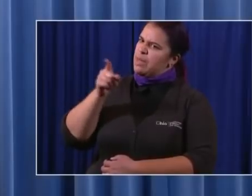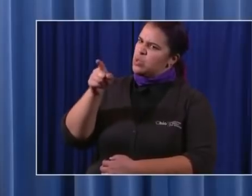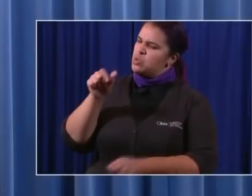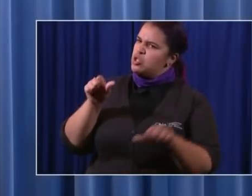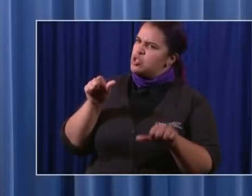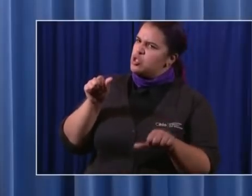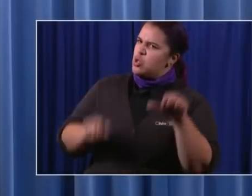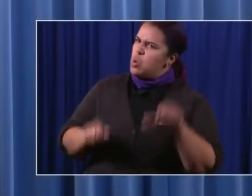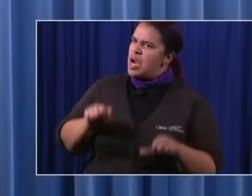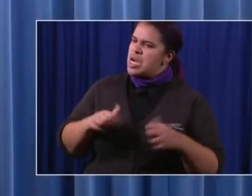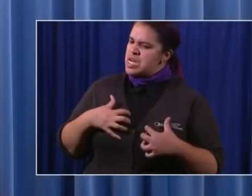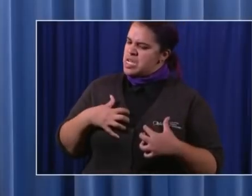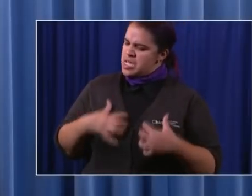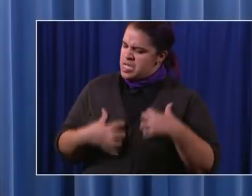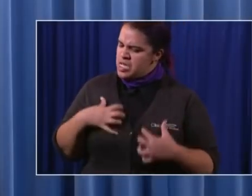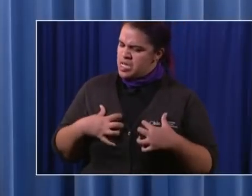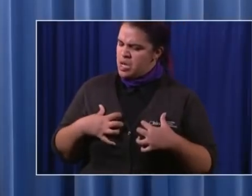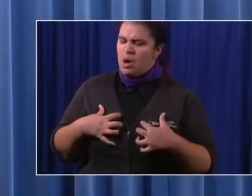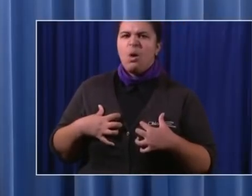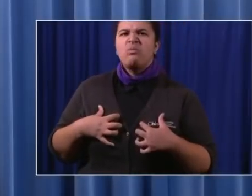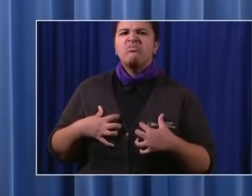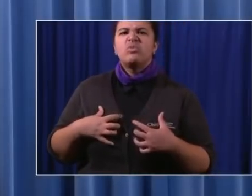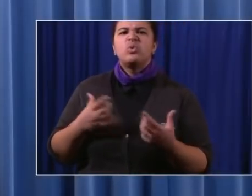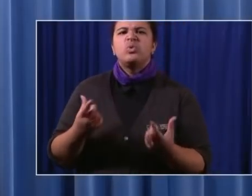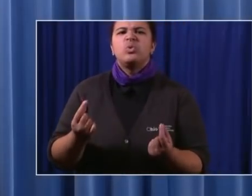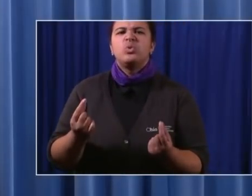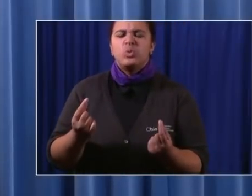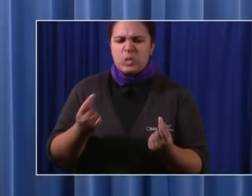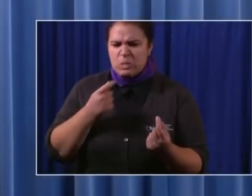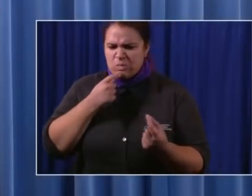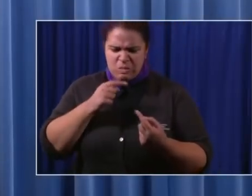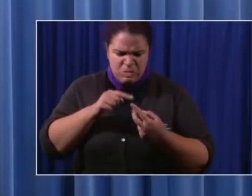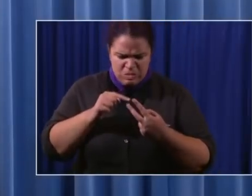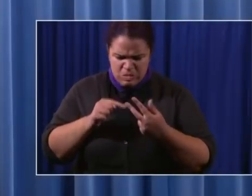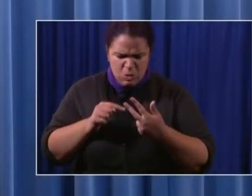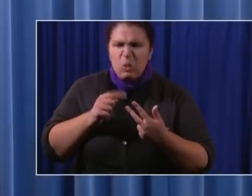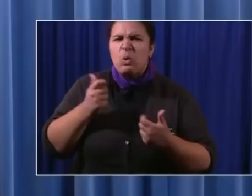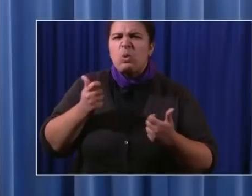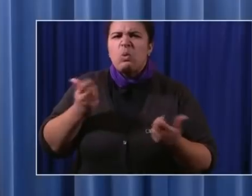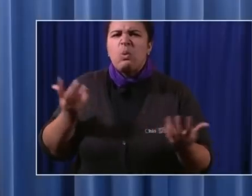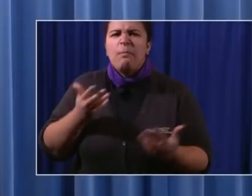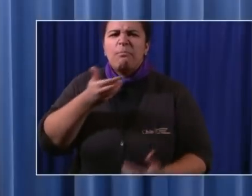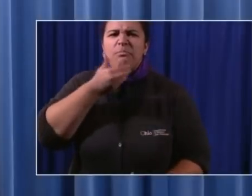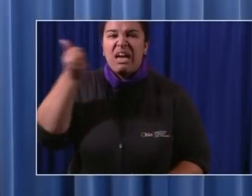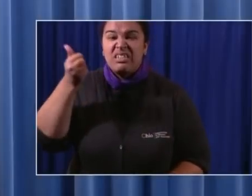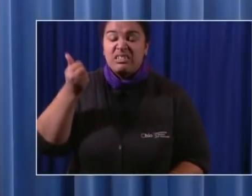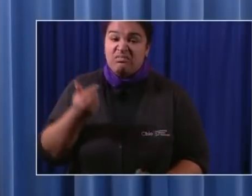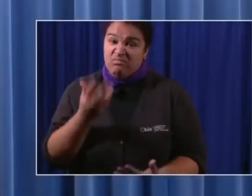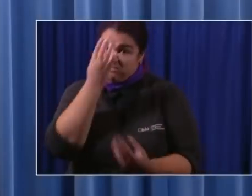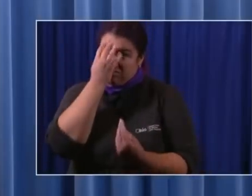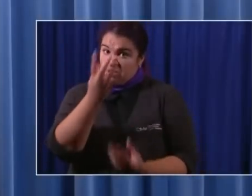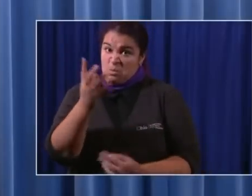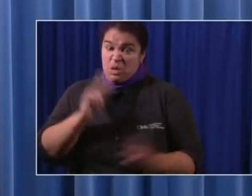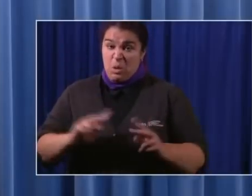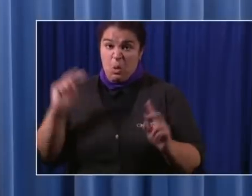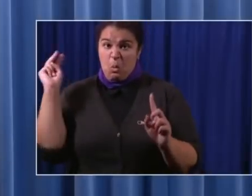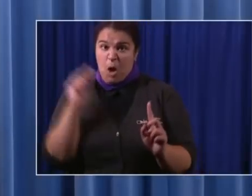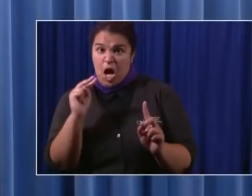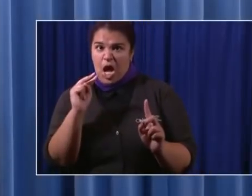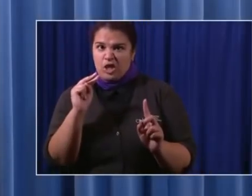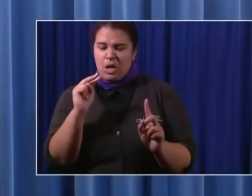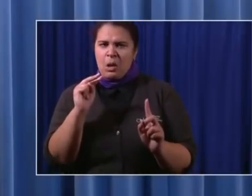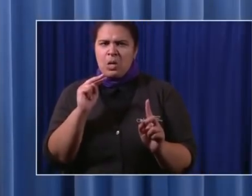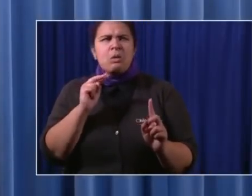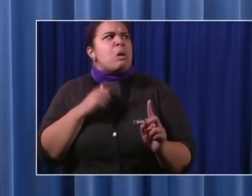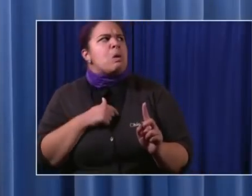Ohioans? So many people were not expecting, they don't know what to expect, but they were not expecting for you to